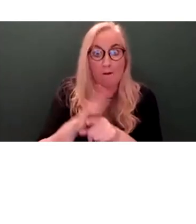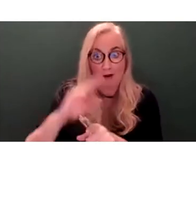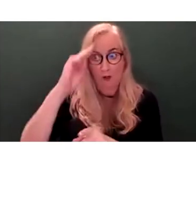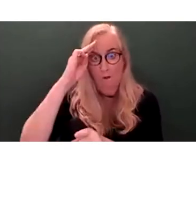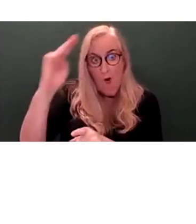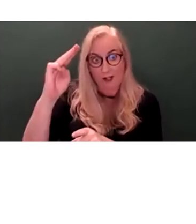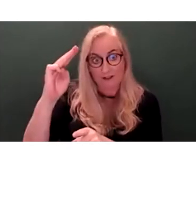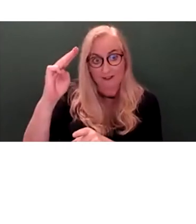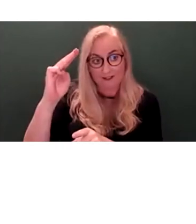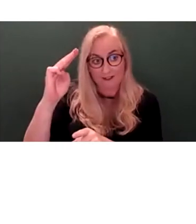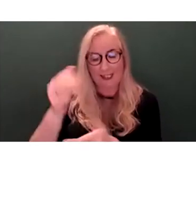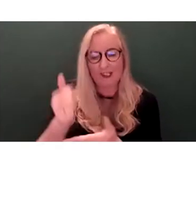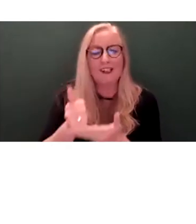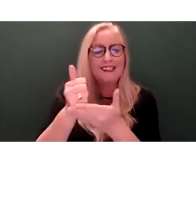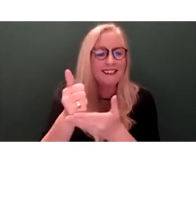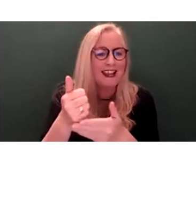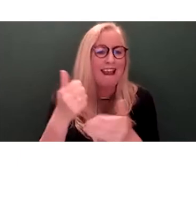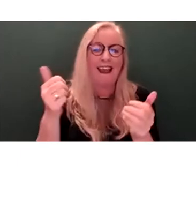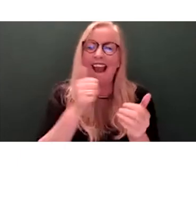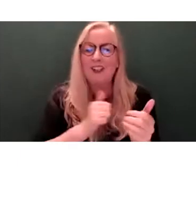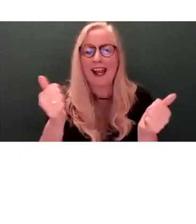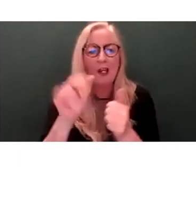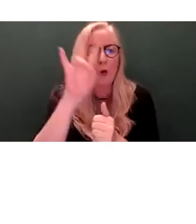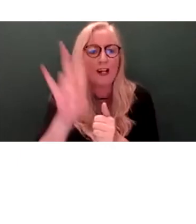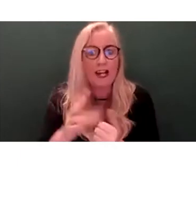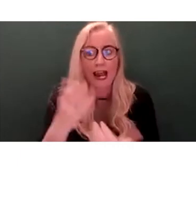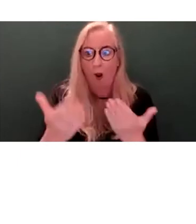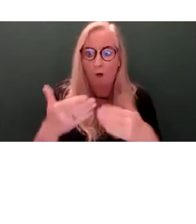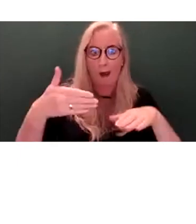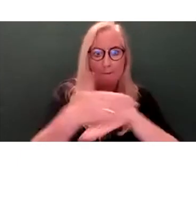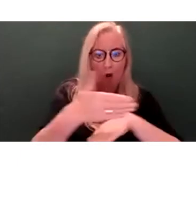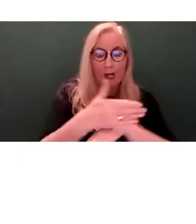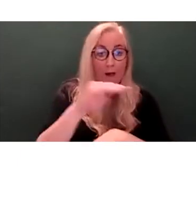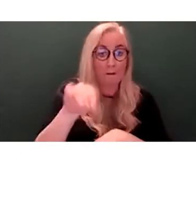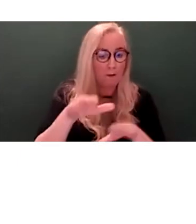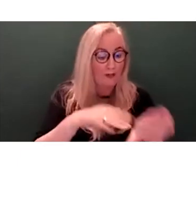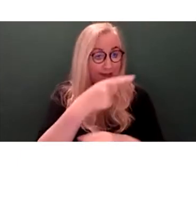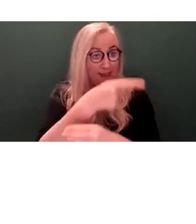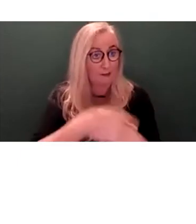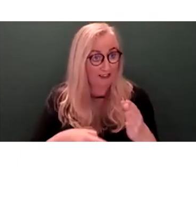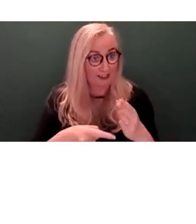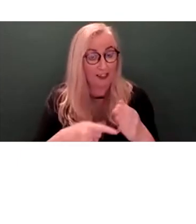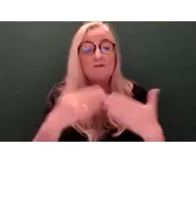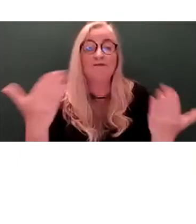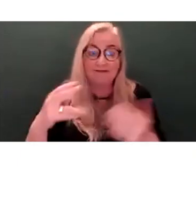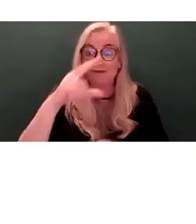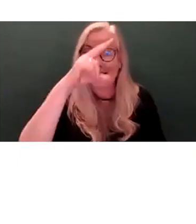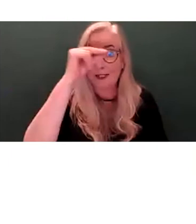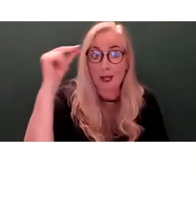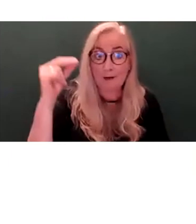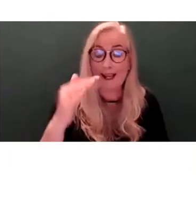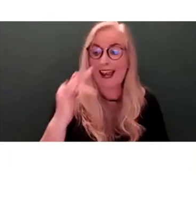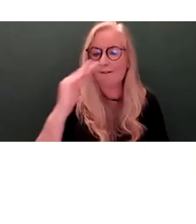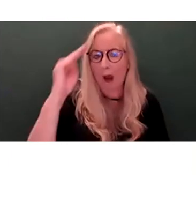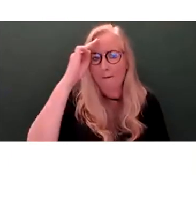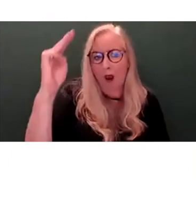to assist in answering any questions on employing people with disabilities. If, for example, an employer